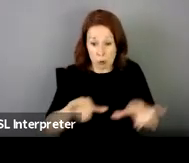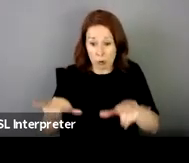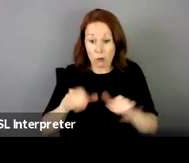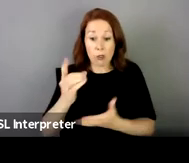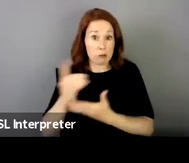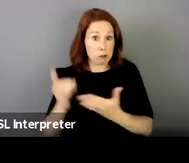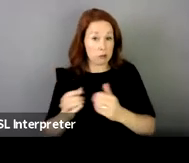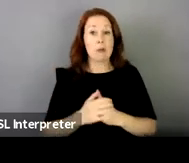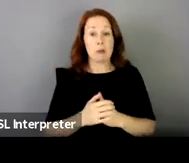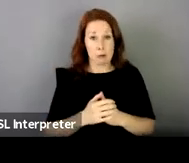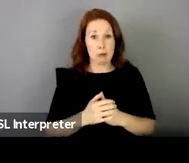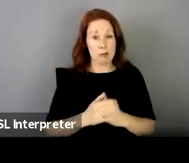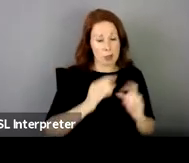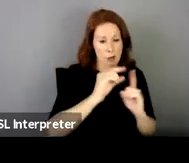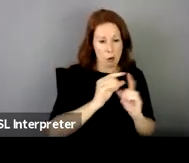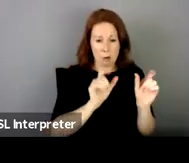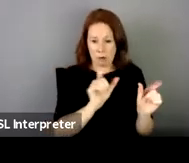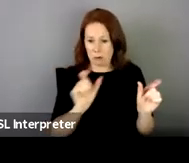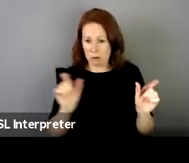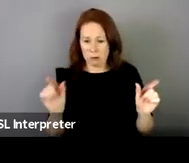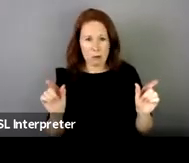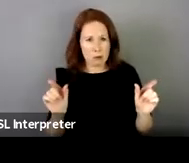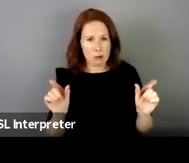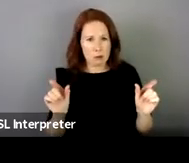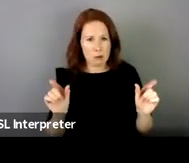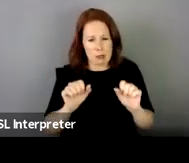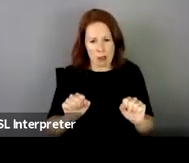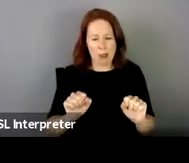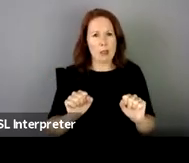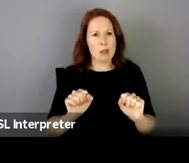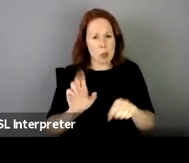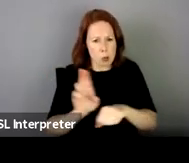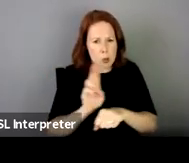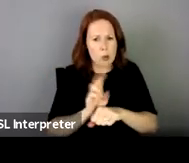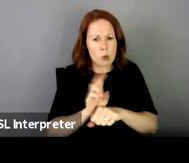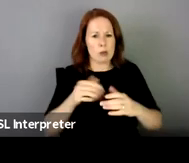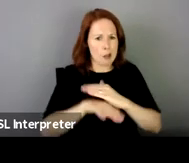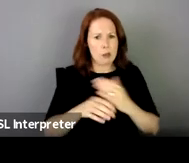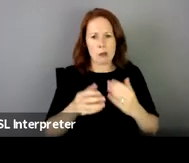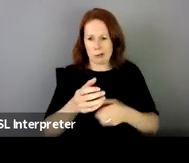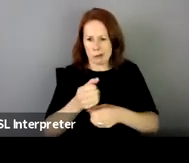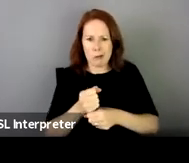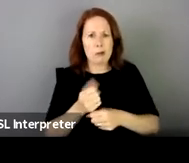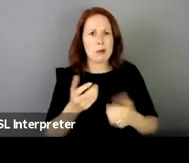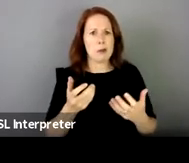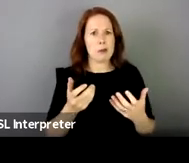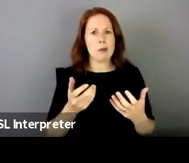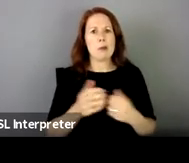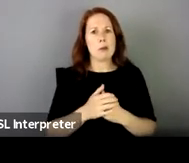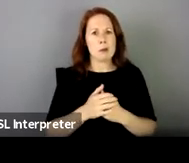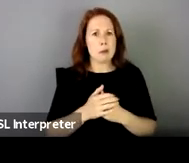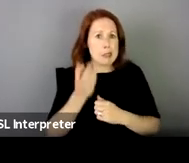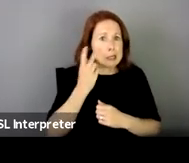So that's relating to that which can be reached, used, entered, obtained, attained,